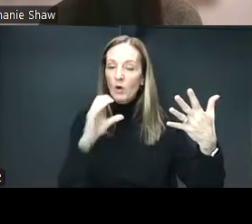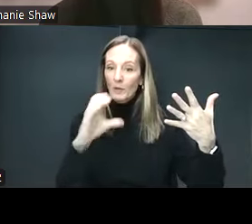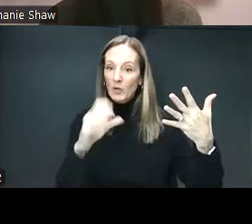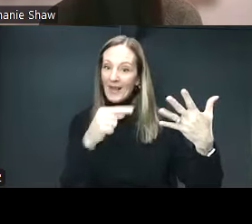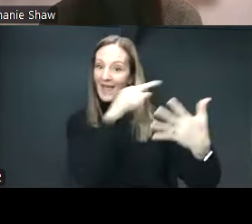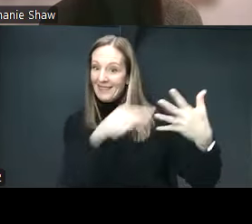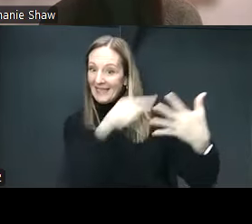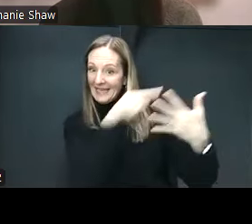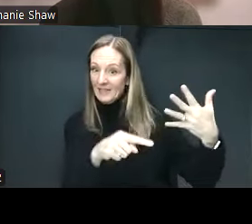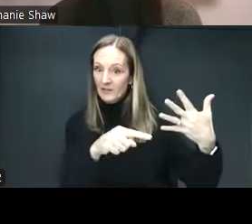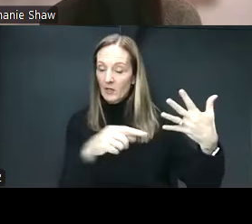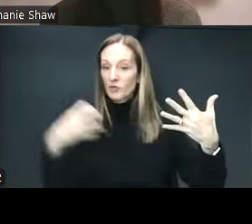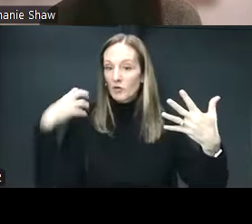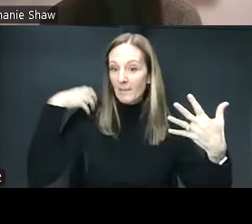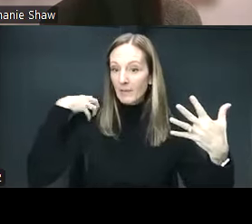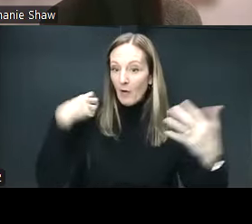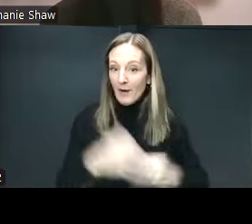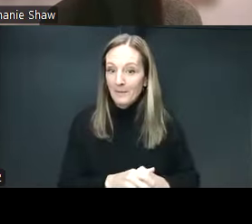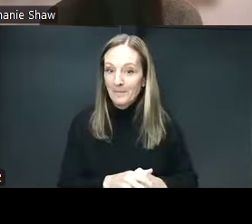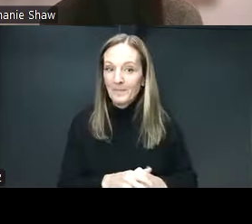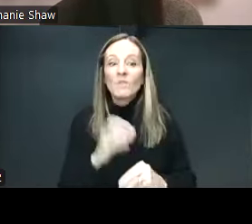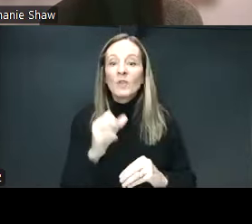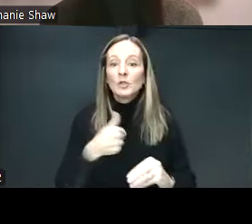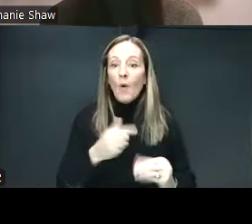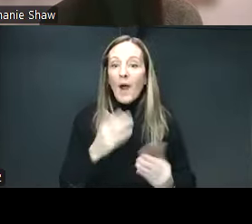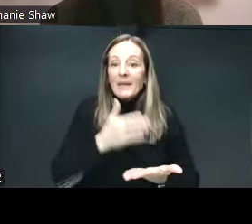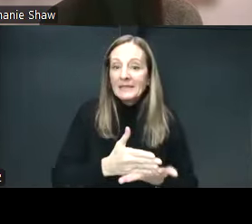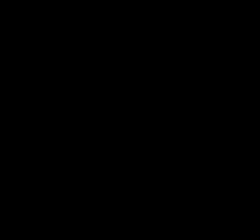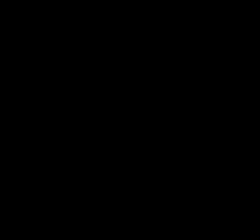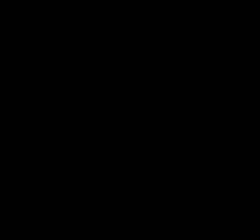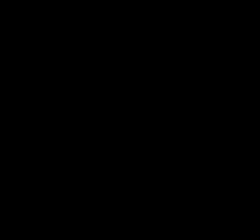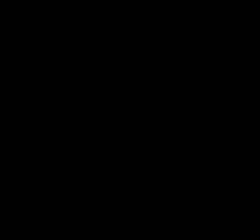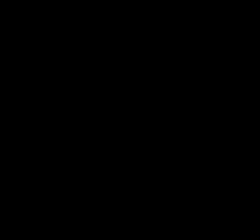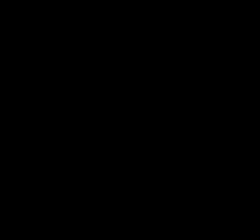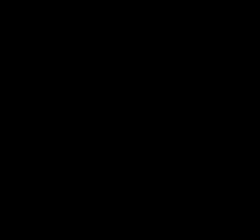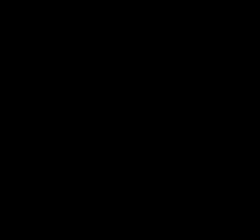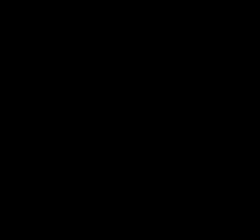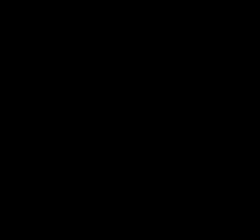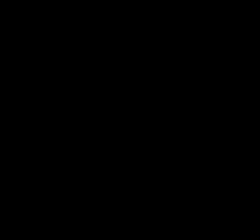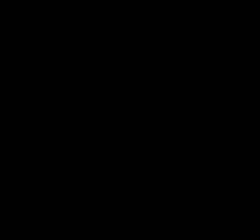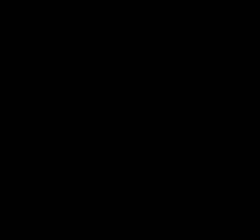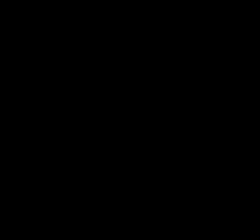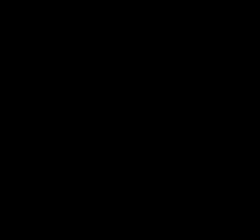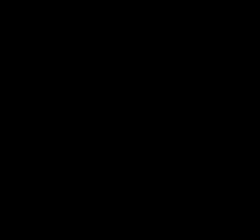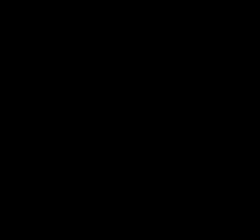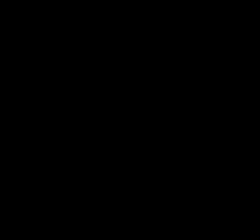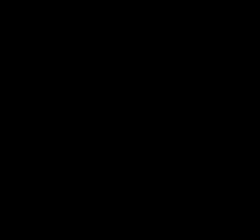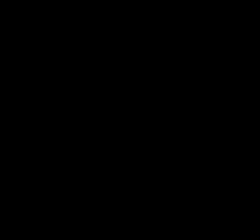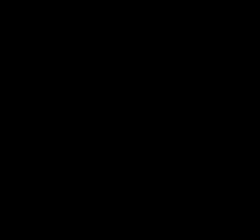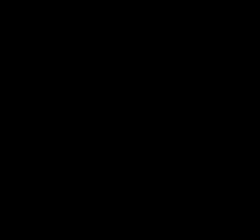So I am actually going to stop sharing and I'm going to let Steph share her screen.